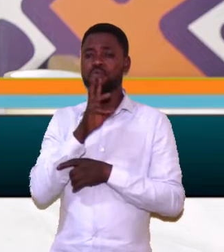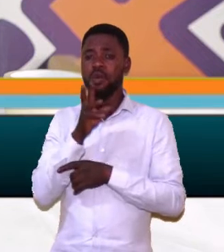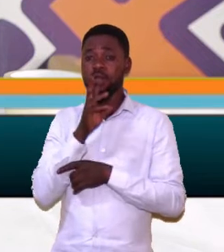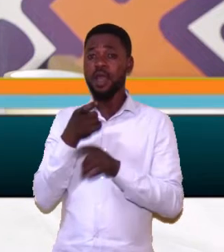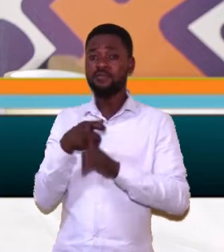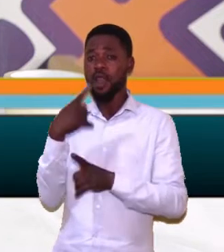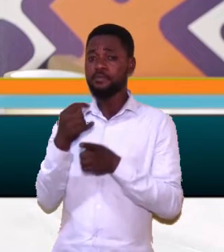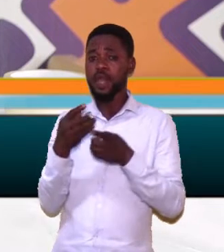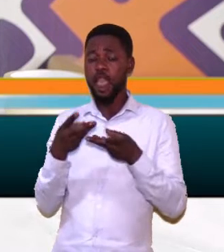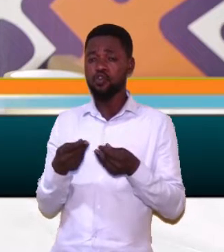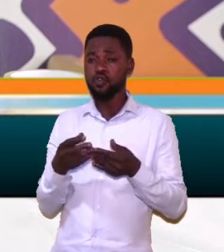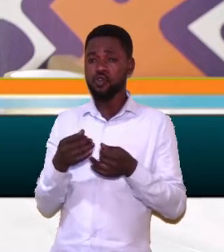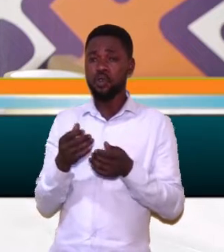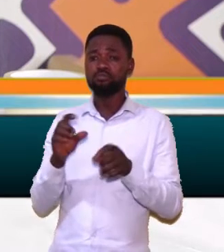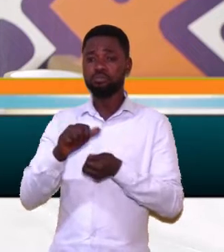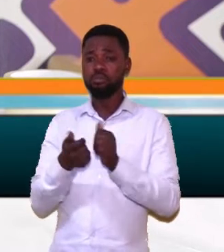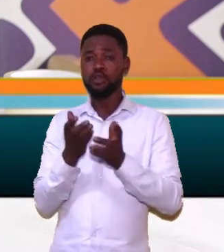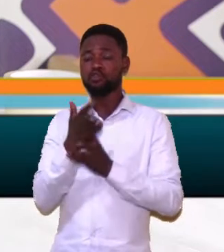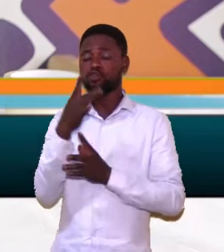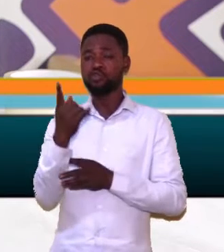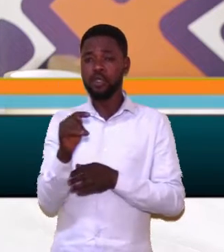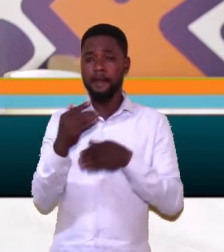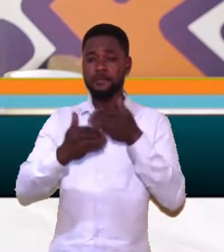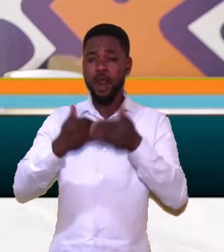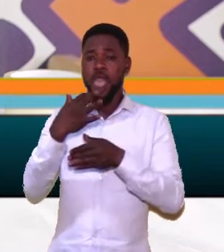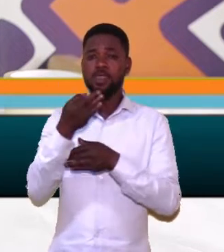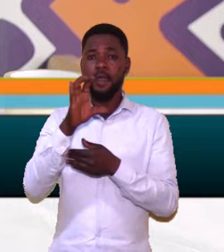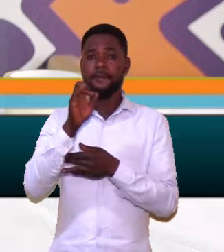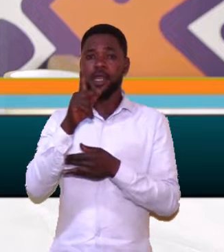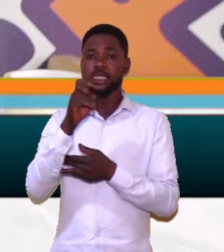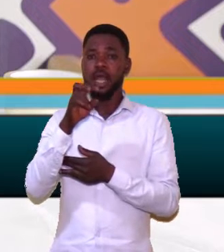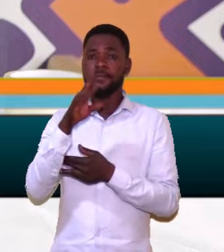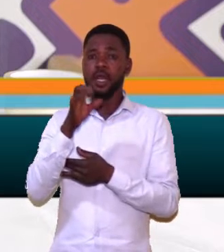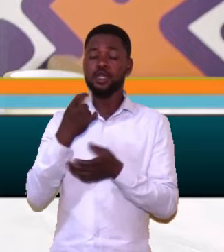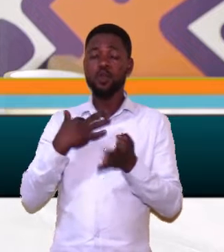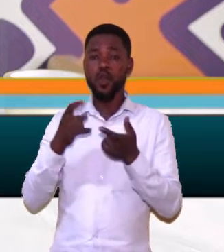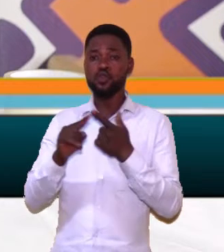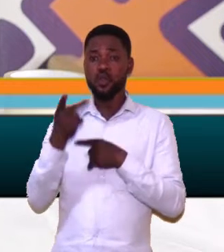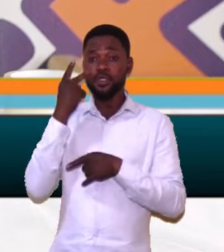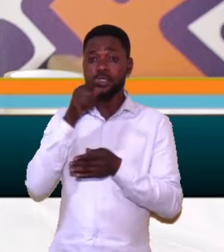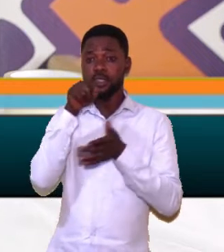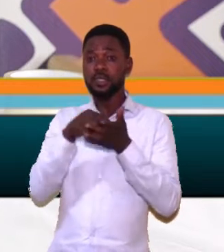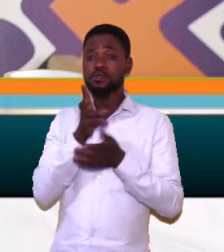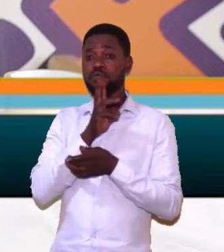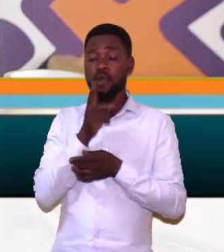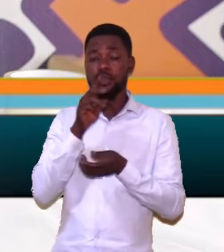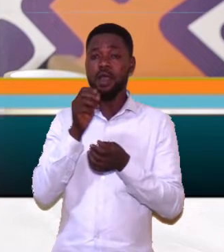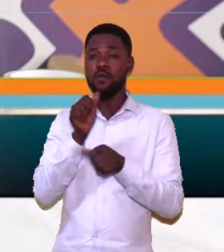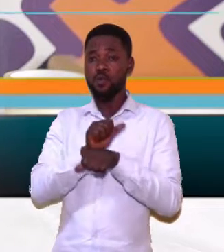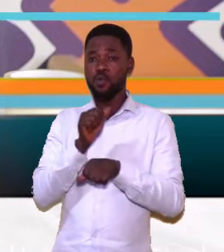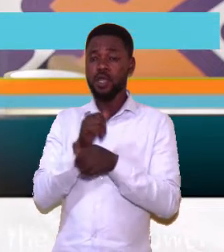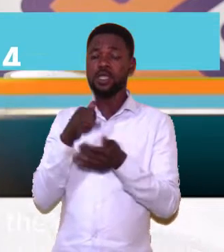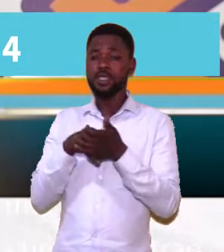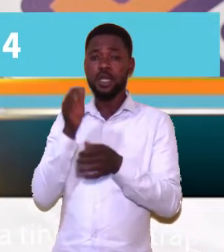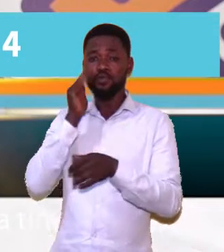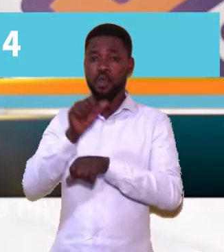water from the soil moves through the process of capillary action. And we're going to see this water walk. So the water